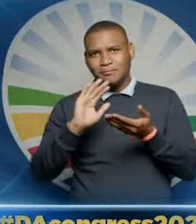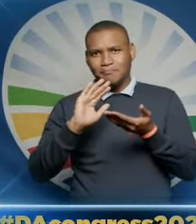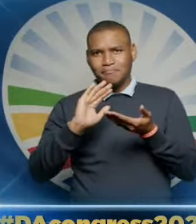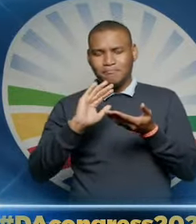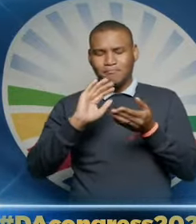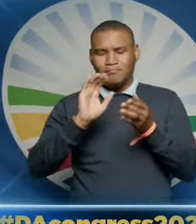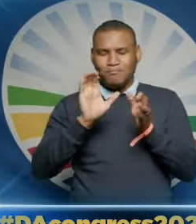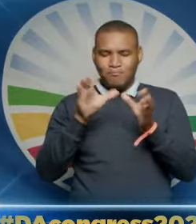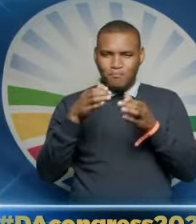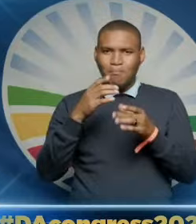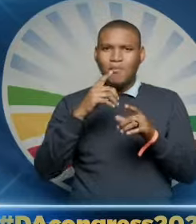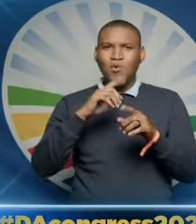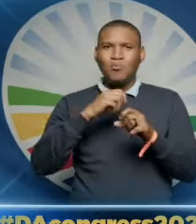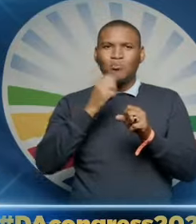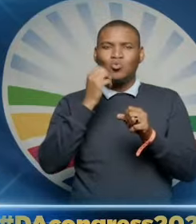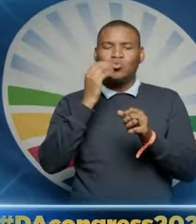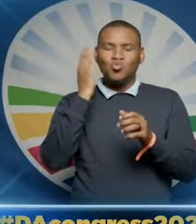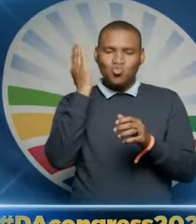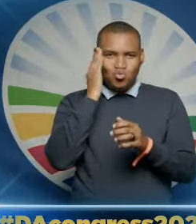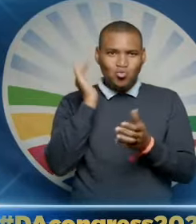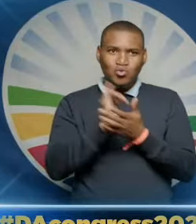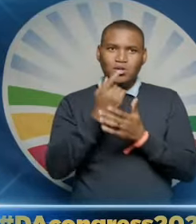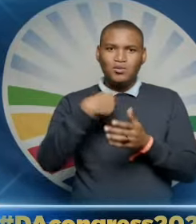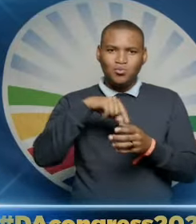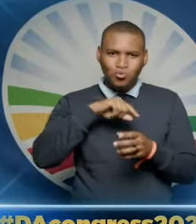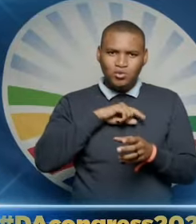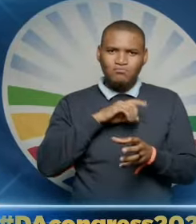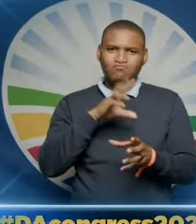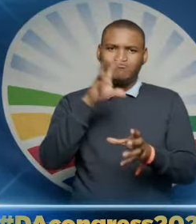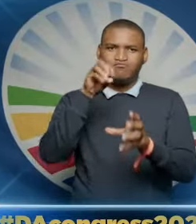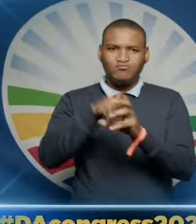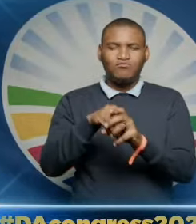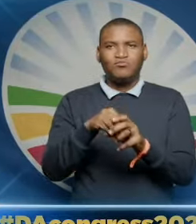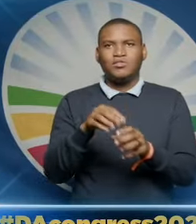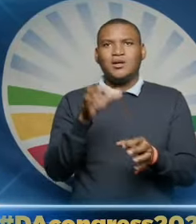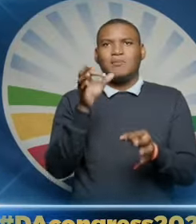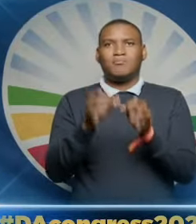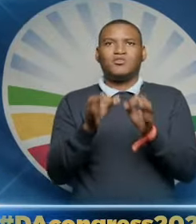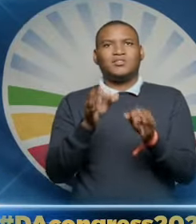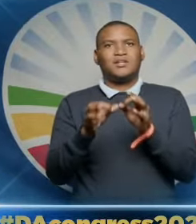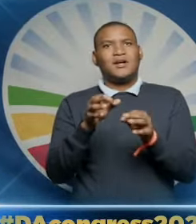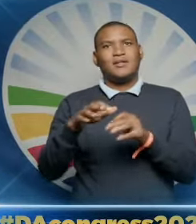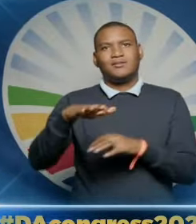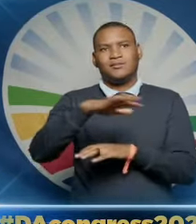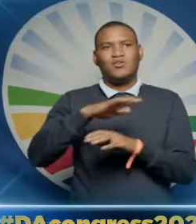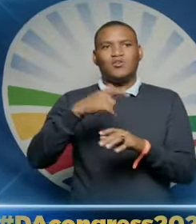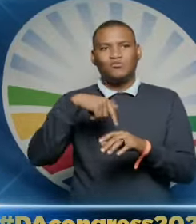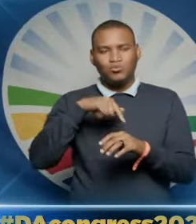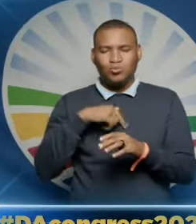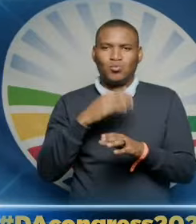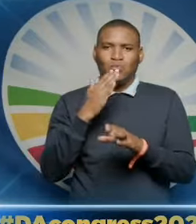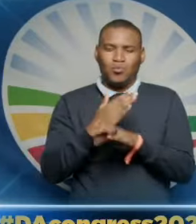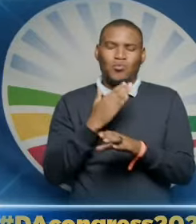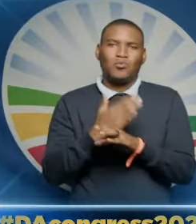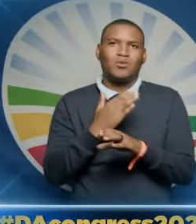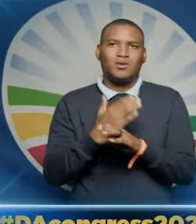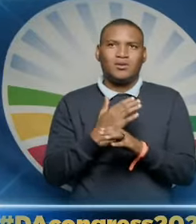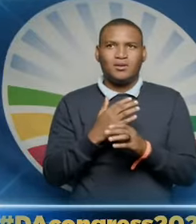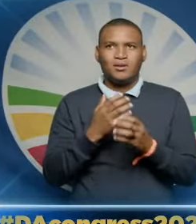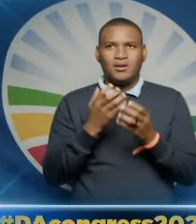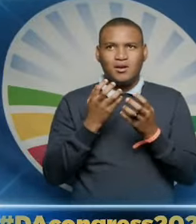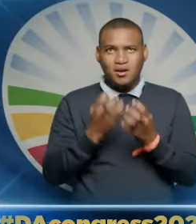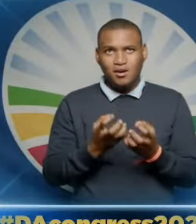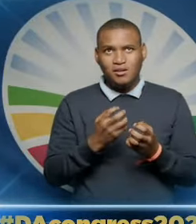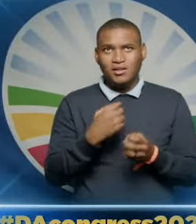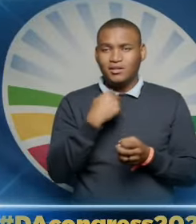our role in the South African political landscape, we would have to put in hard work. And let me tell you,